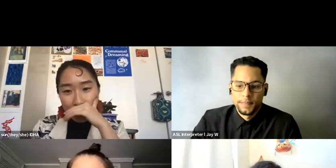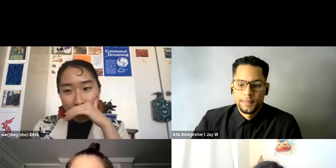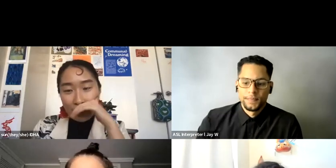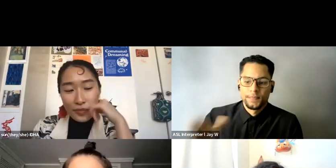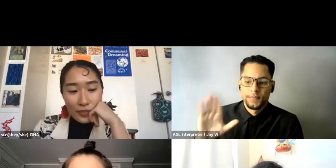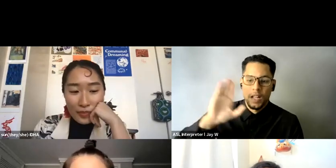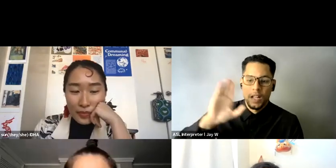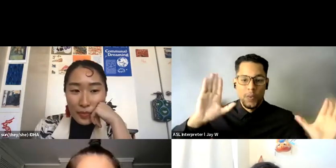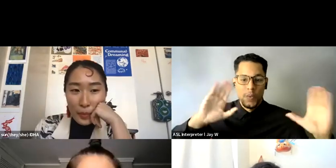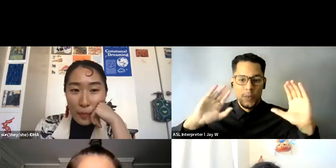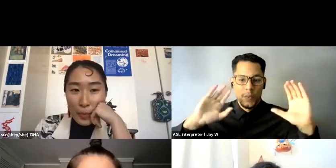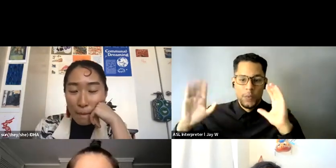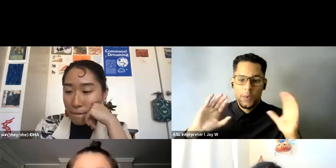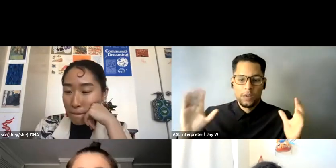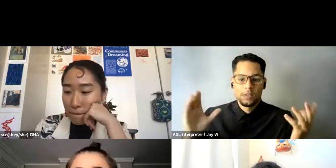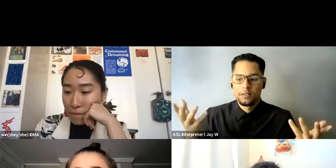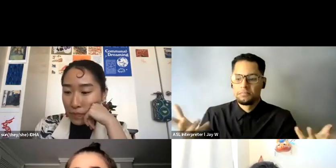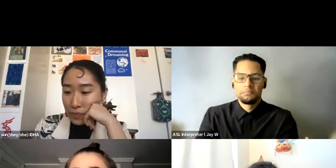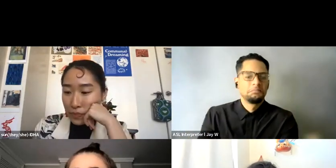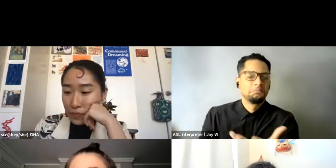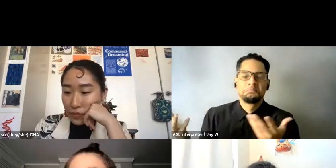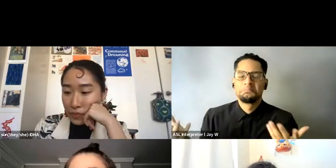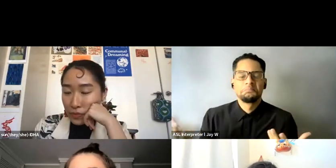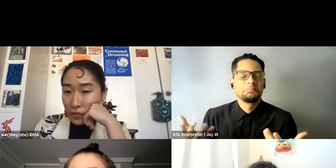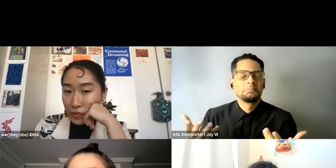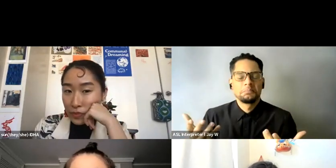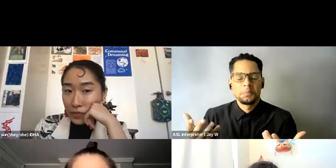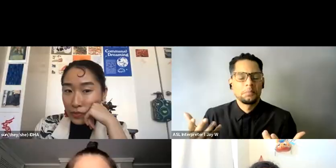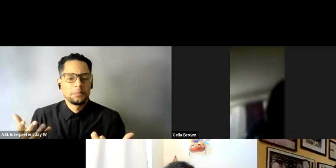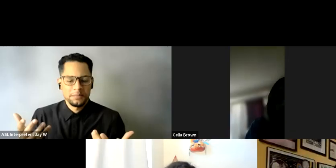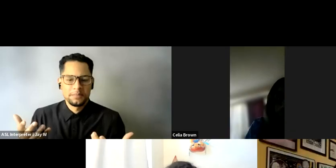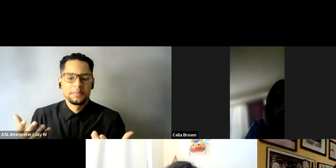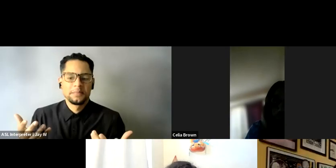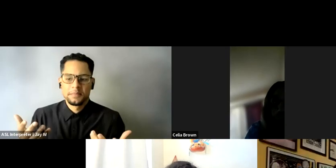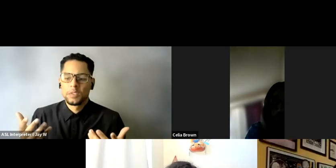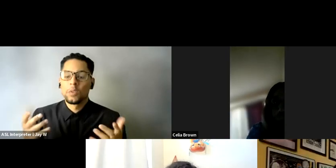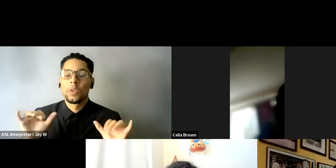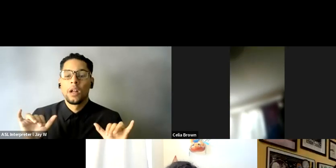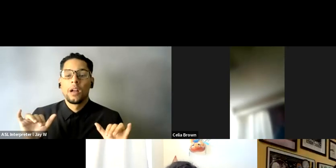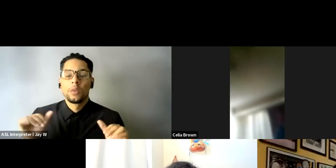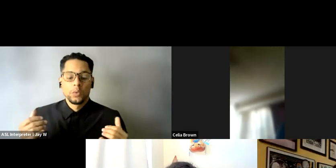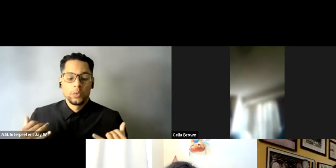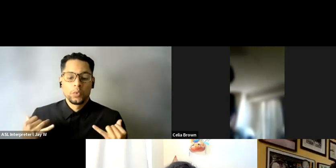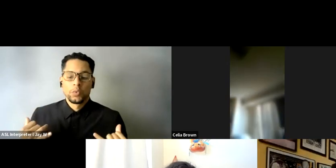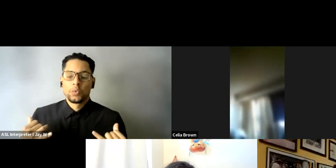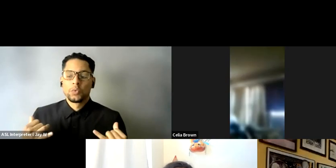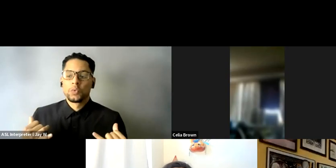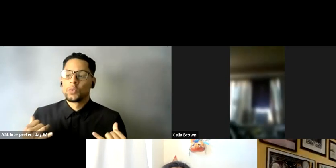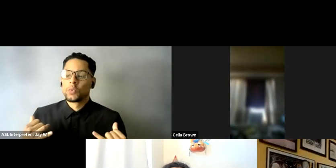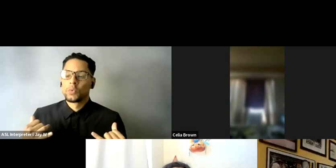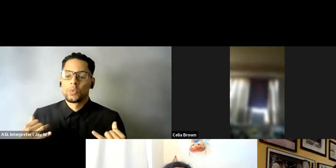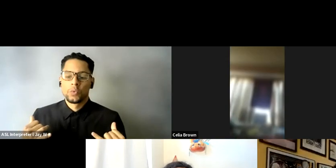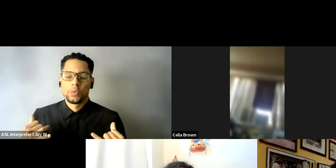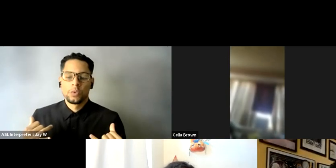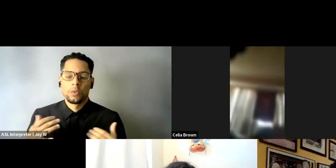Hello, everyone, wherever you may be joining us from. And just to ground us in today's panel, I want to